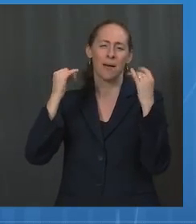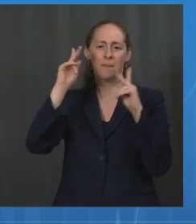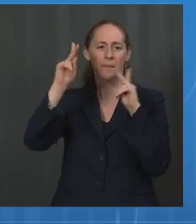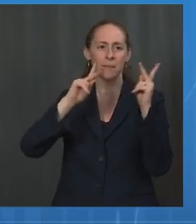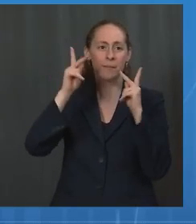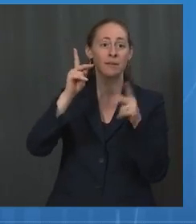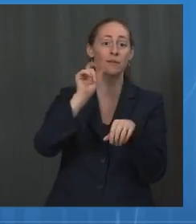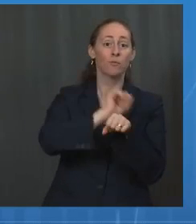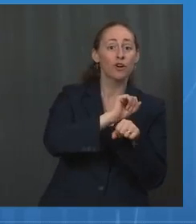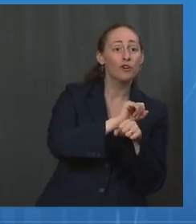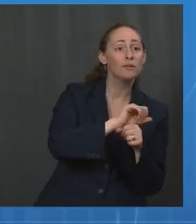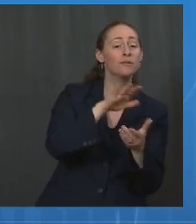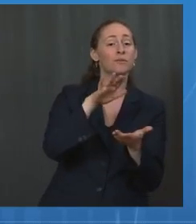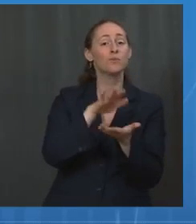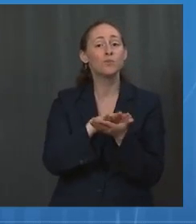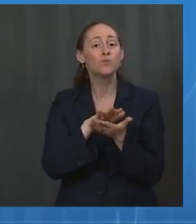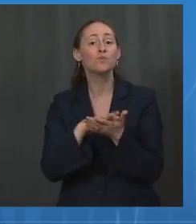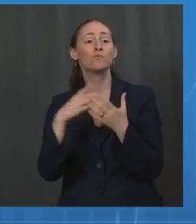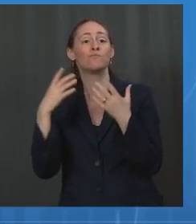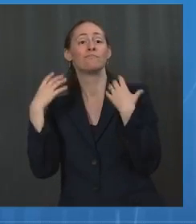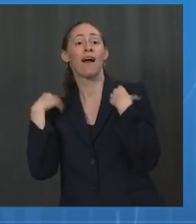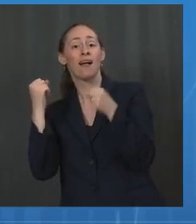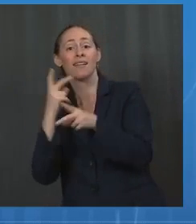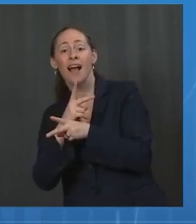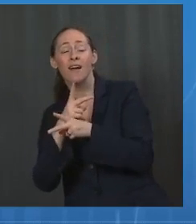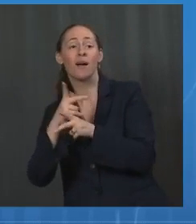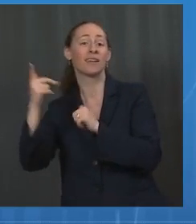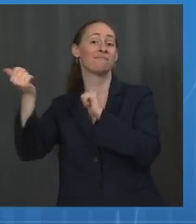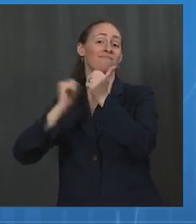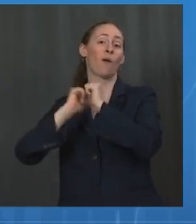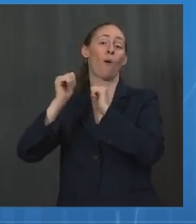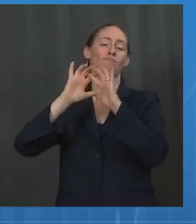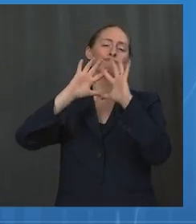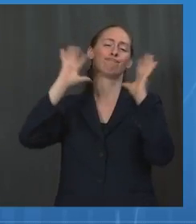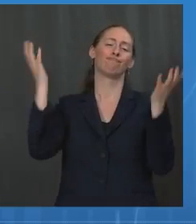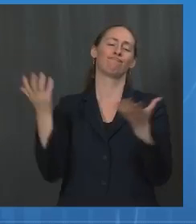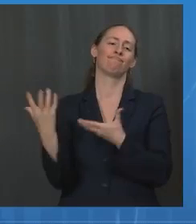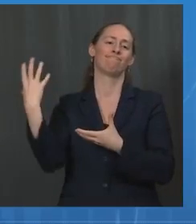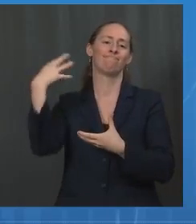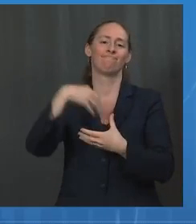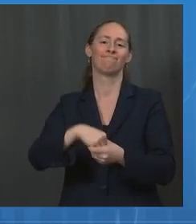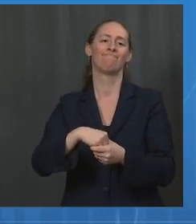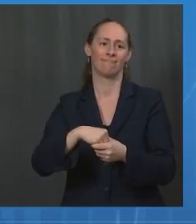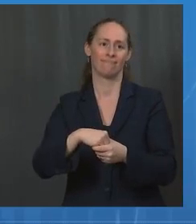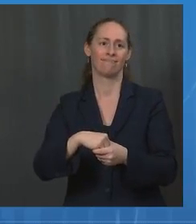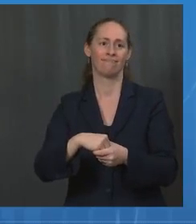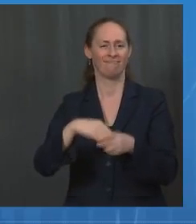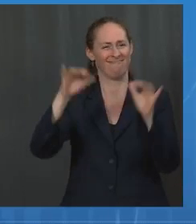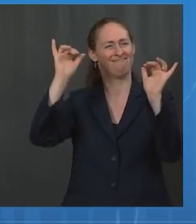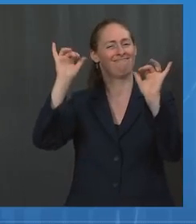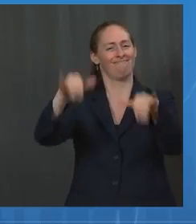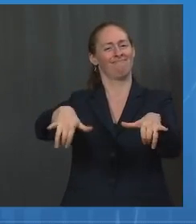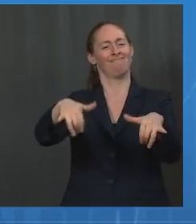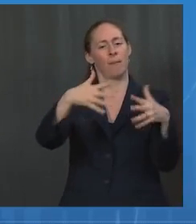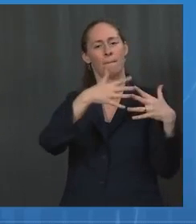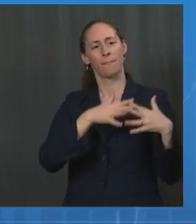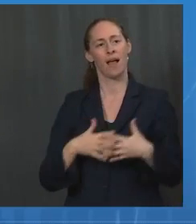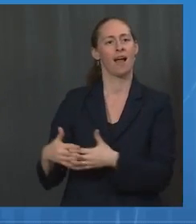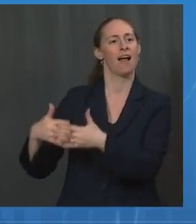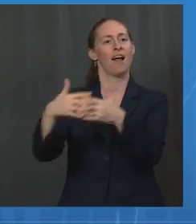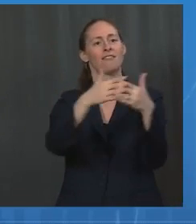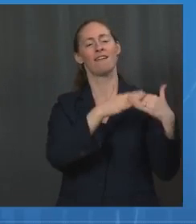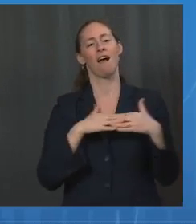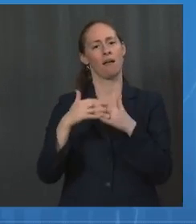settings, and at sporting events. This is the power of Americans coming together, all of us doing our part to protect not